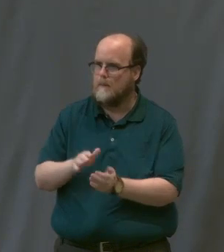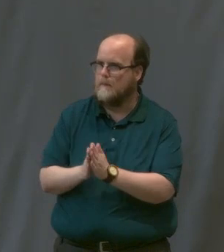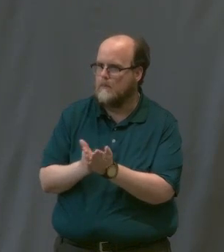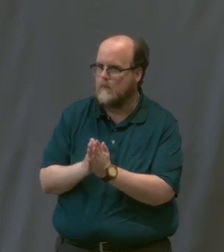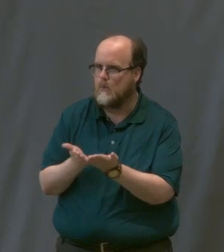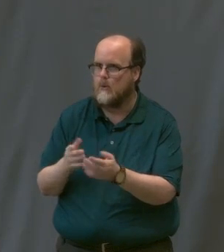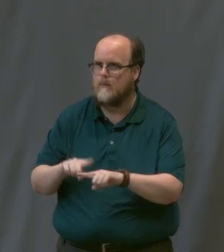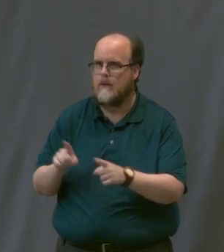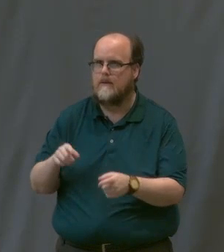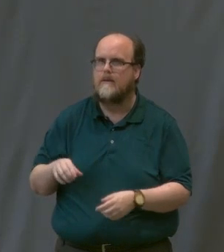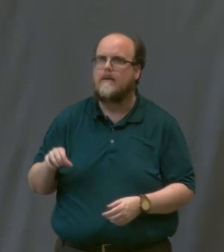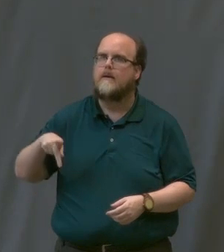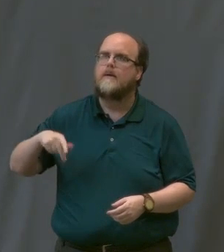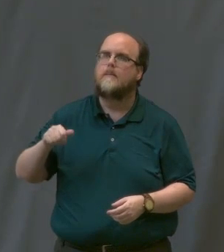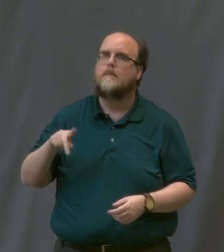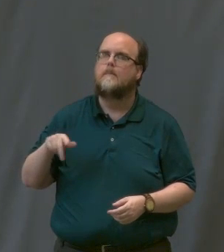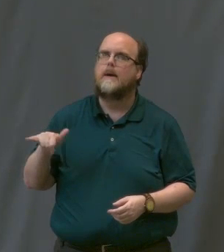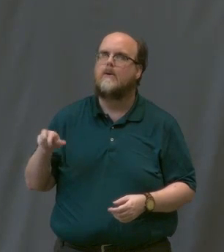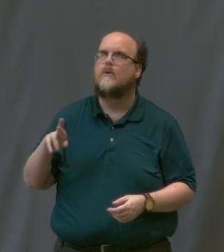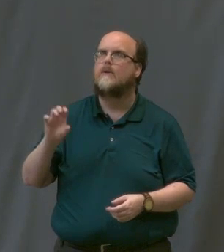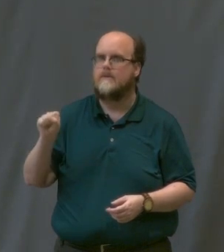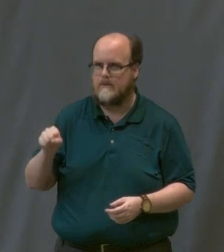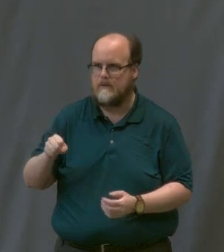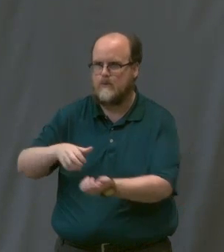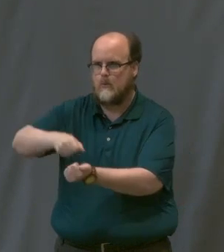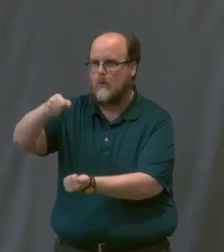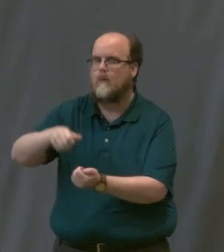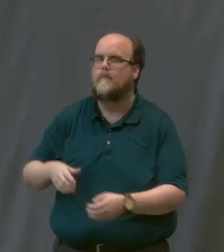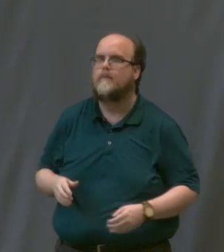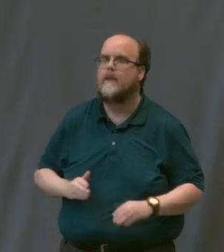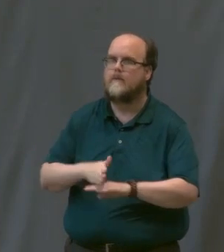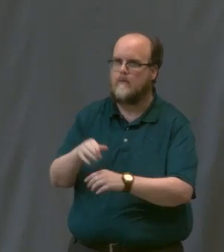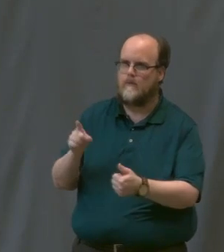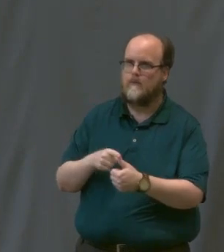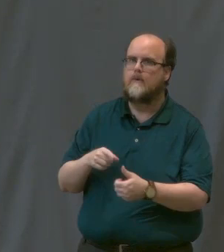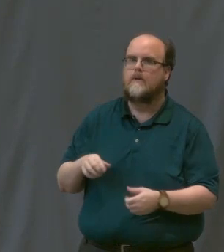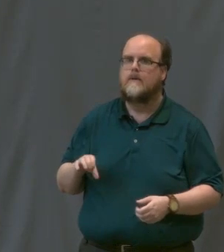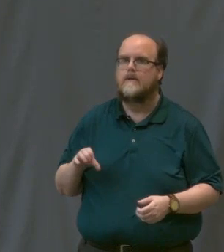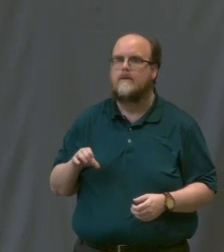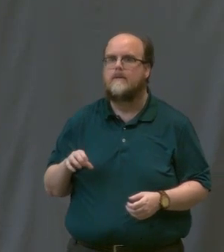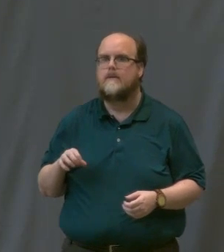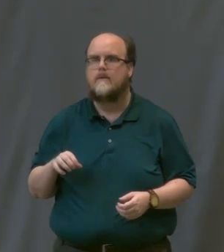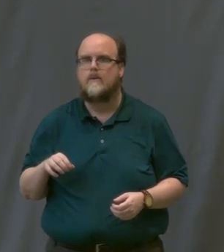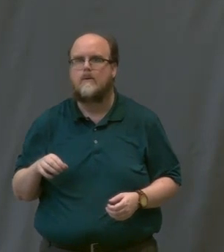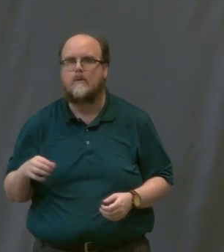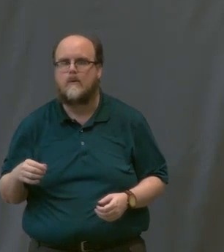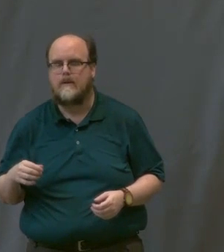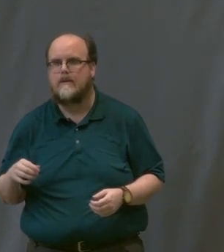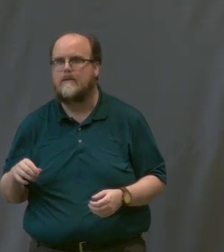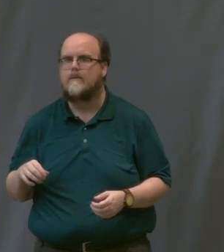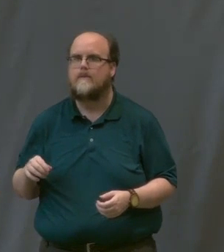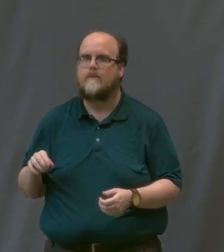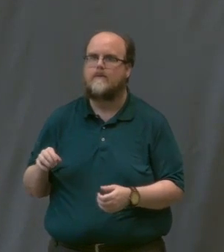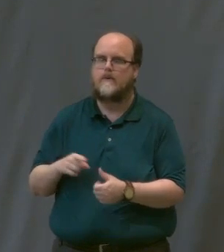a papyrus roll. After the 1st century, then they started using this word to mean book, but at this time